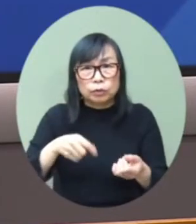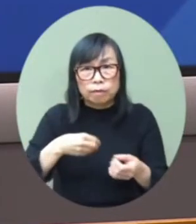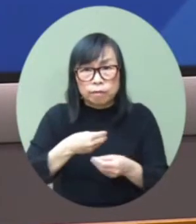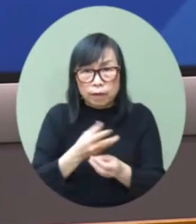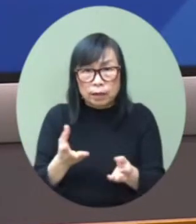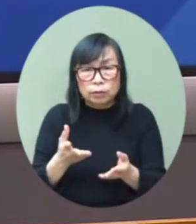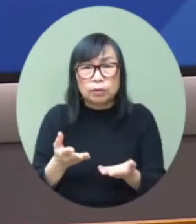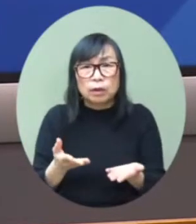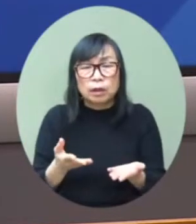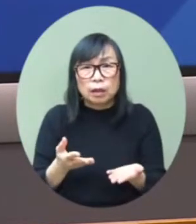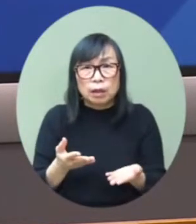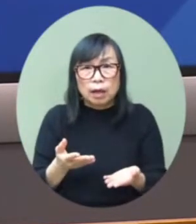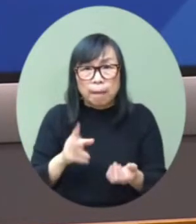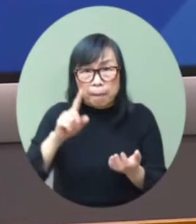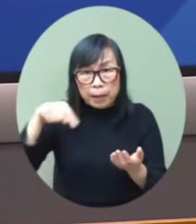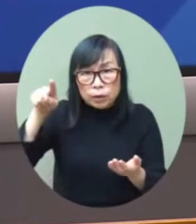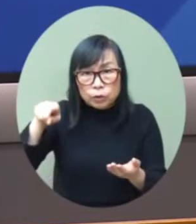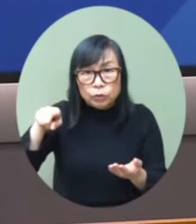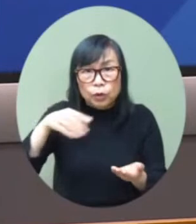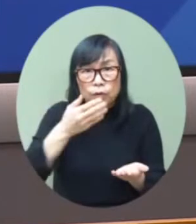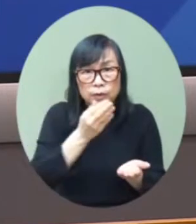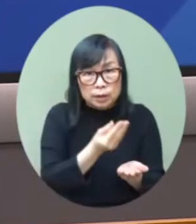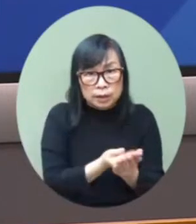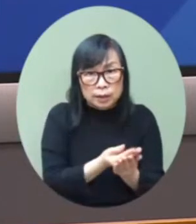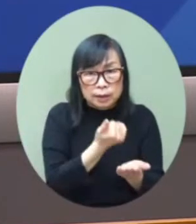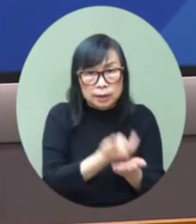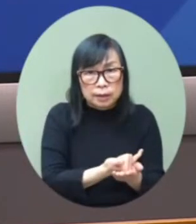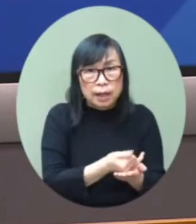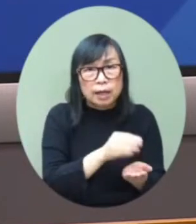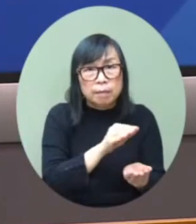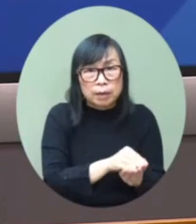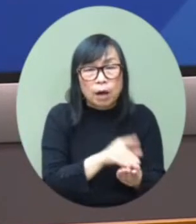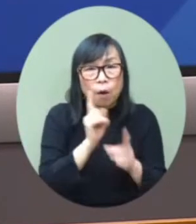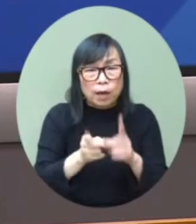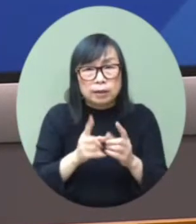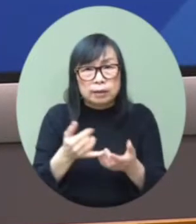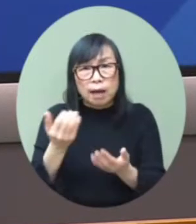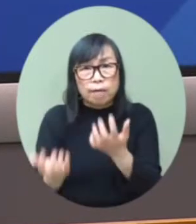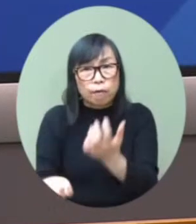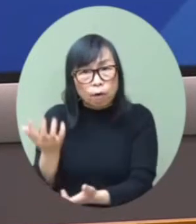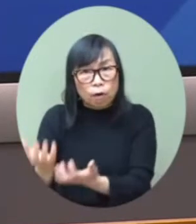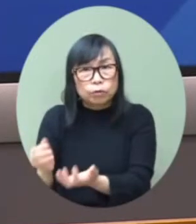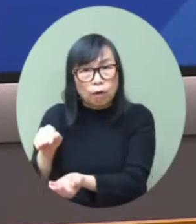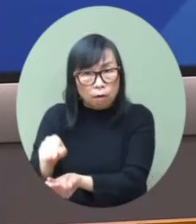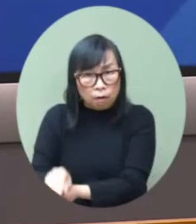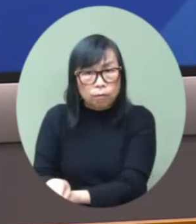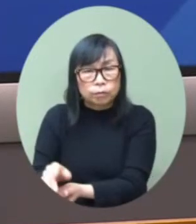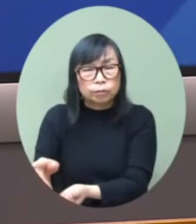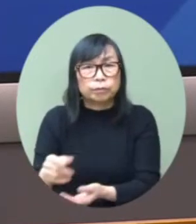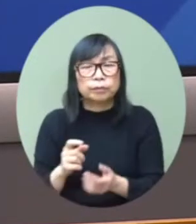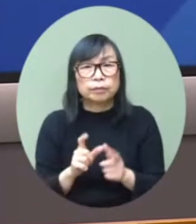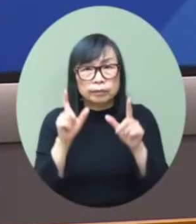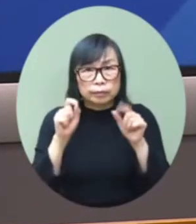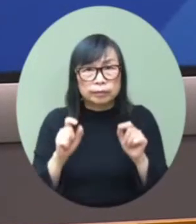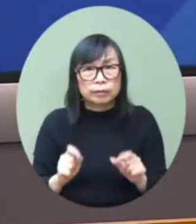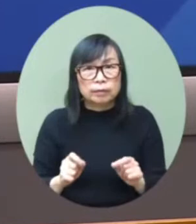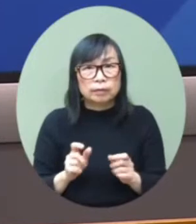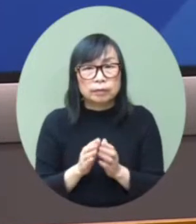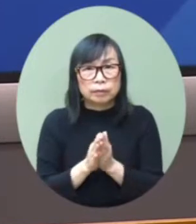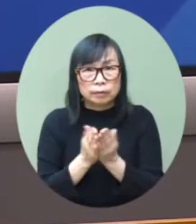specialist will declare to the coroner to decide whether to issue the permit for burial or